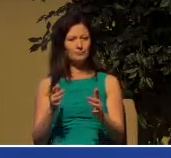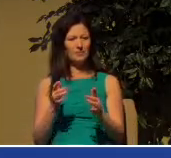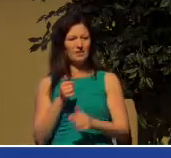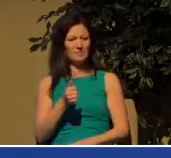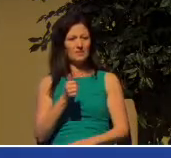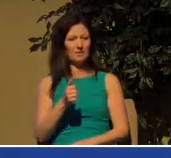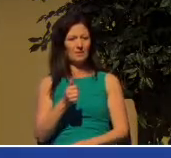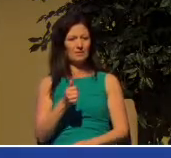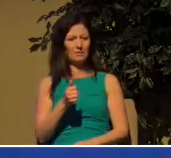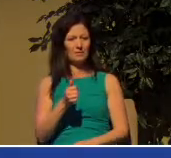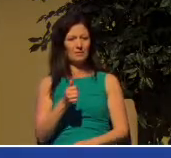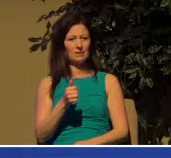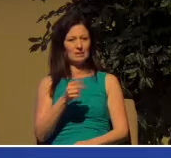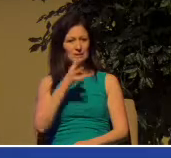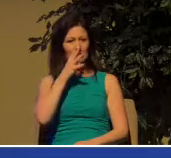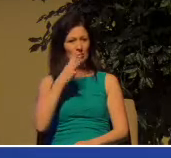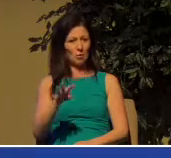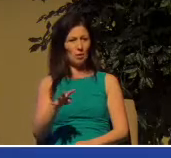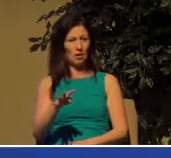and fled